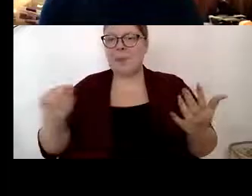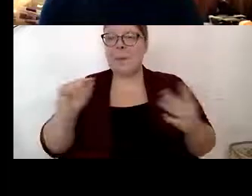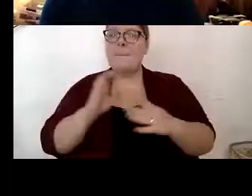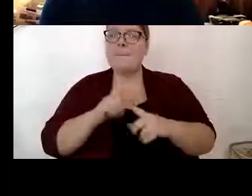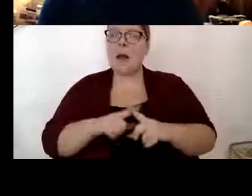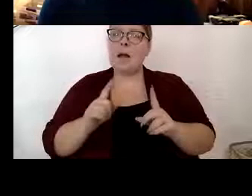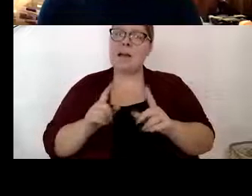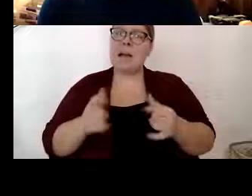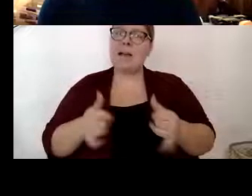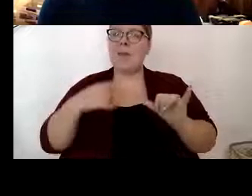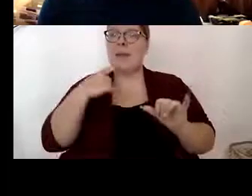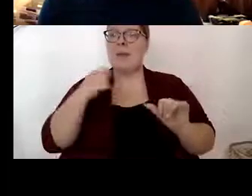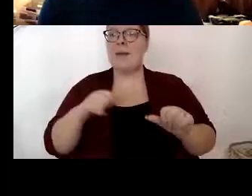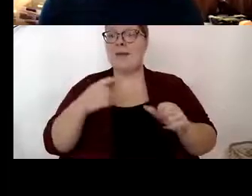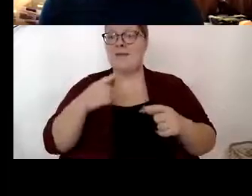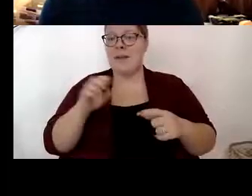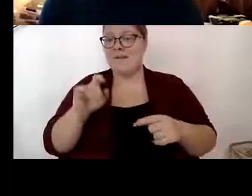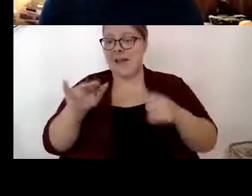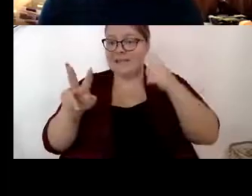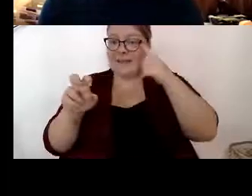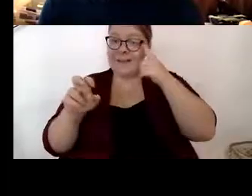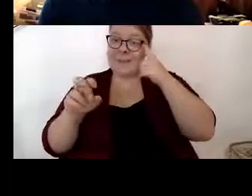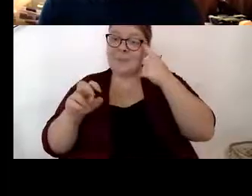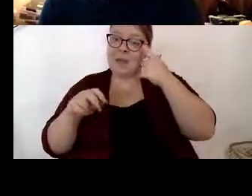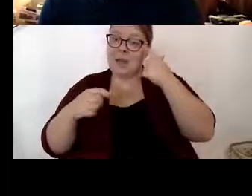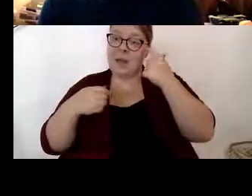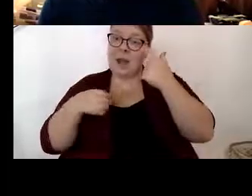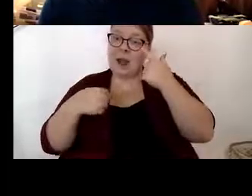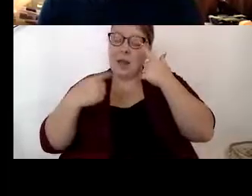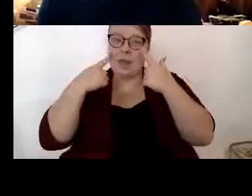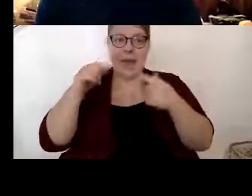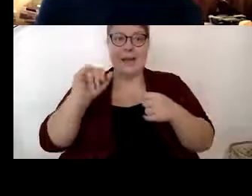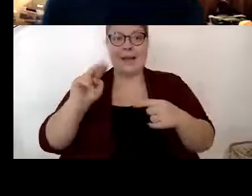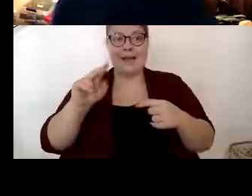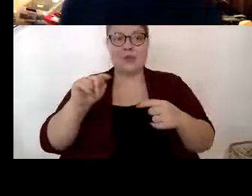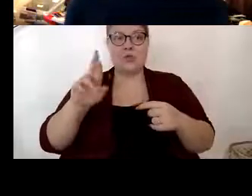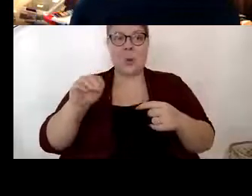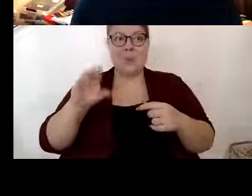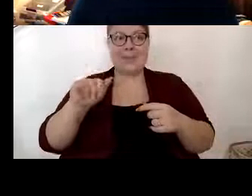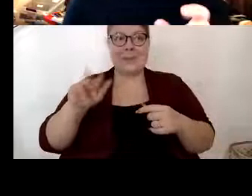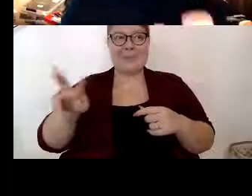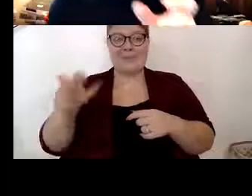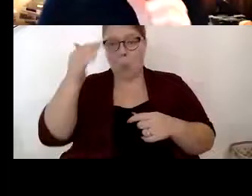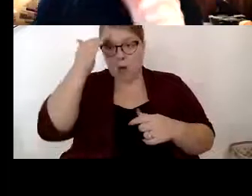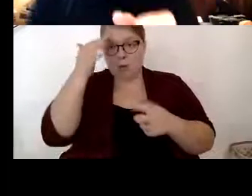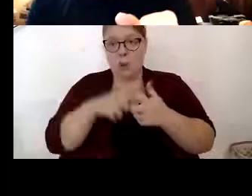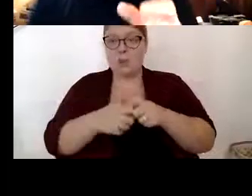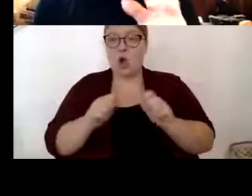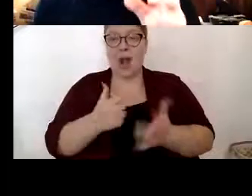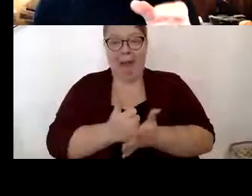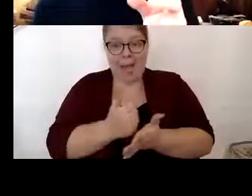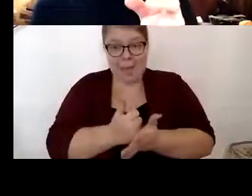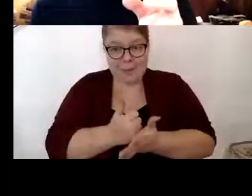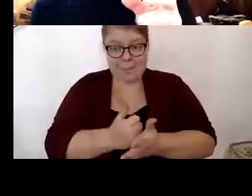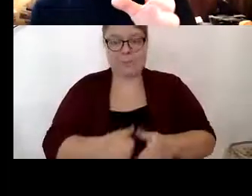In fact, I think mindfulness can actually help with interoceptive awareness problems and so forth, unless